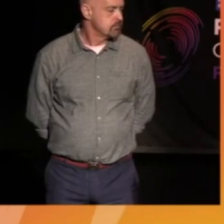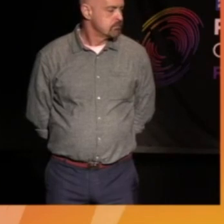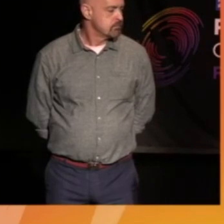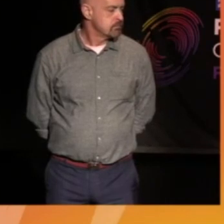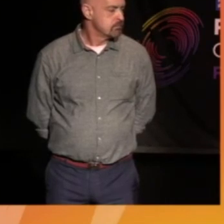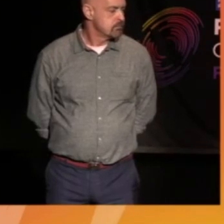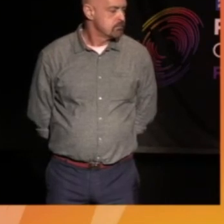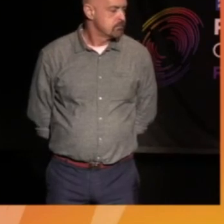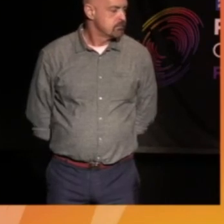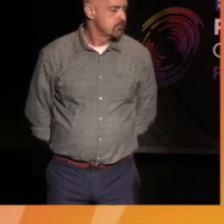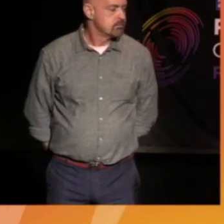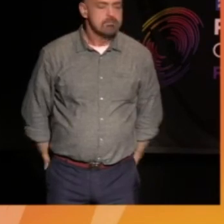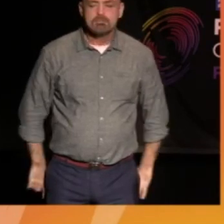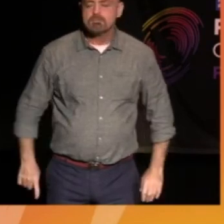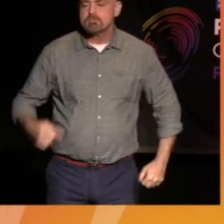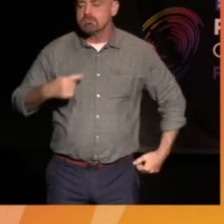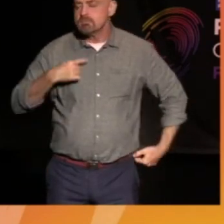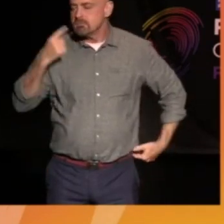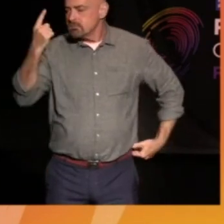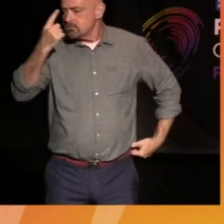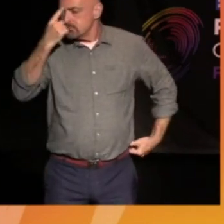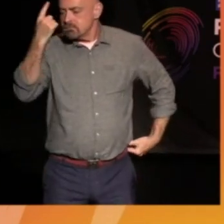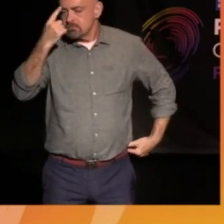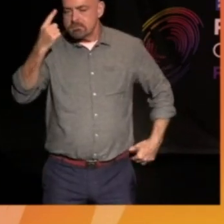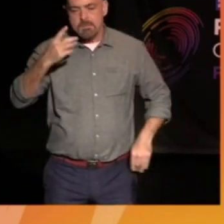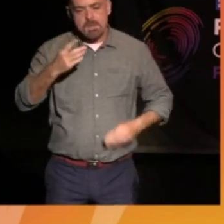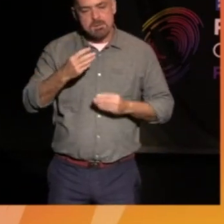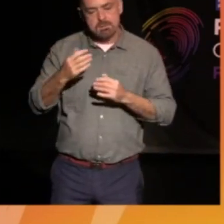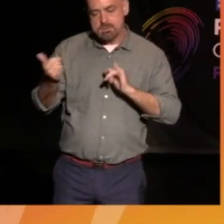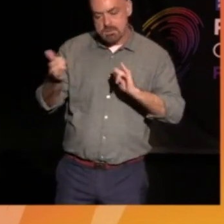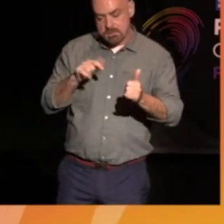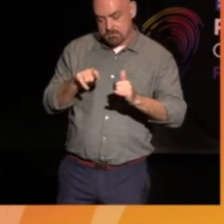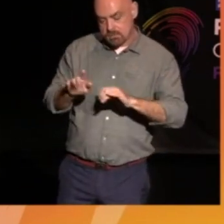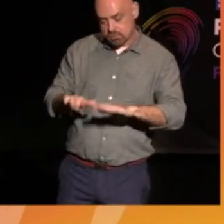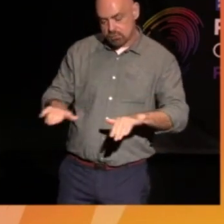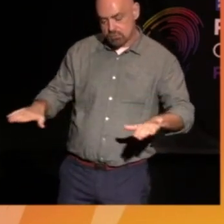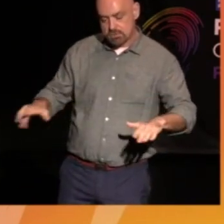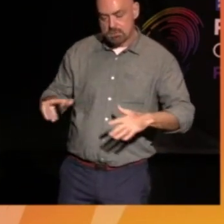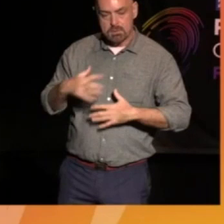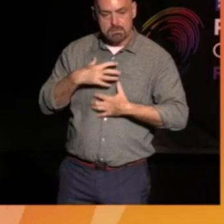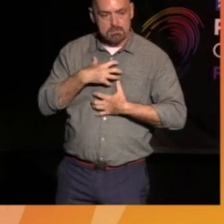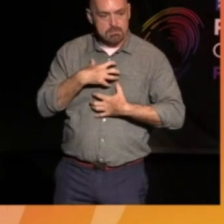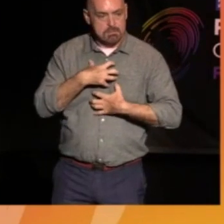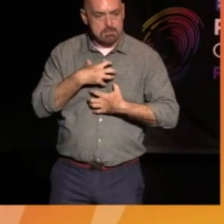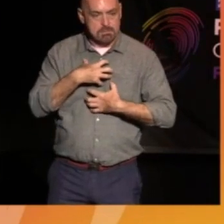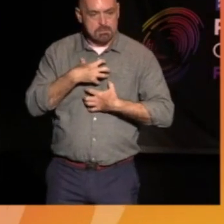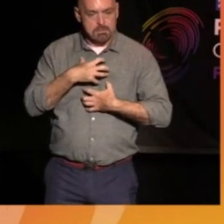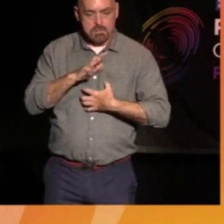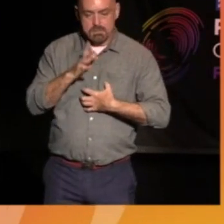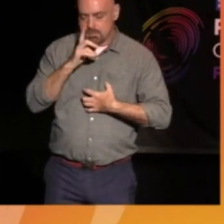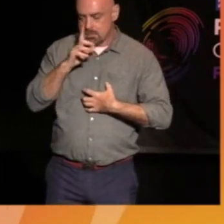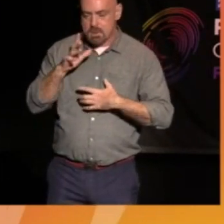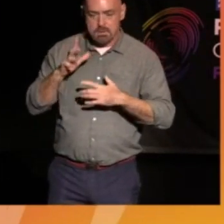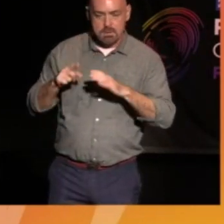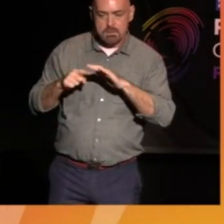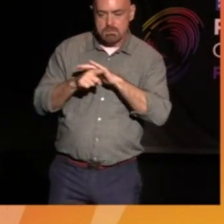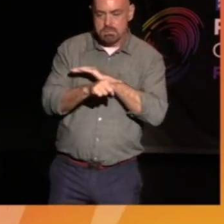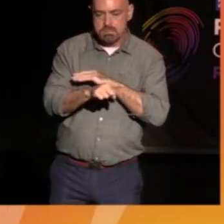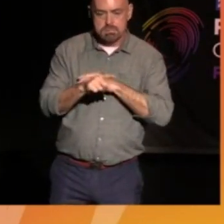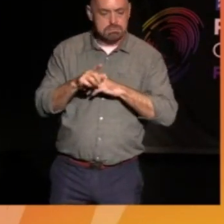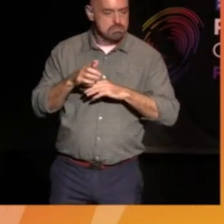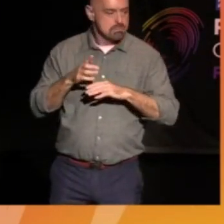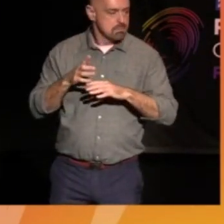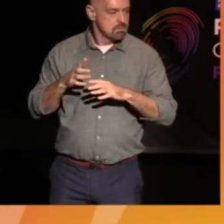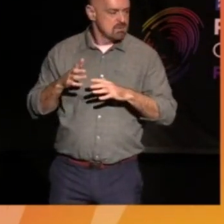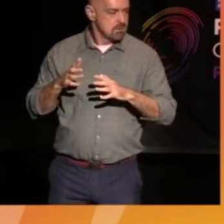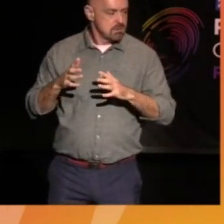Yes, I wondered if there's some instances where the children may be so scared to leave their current situations in child labour, and if